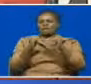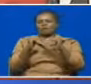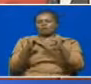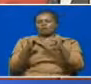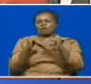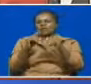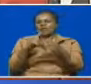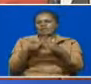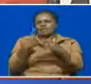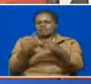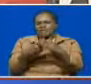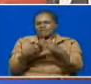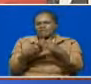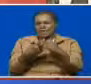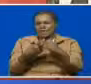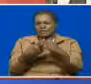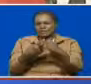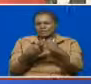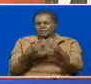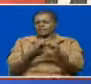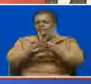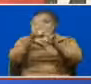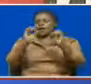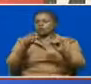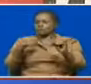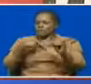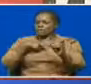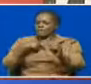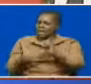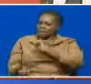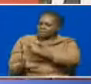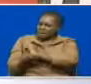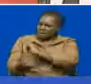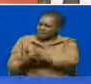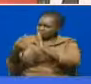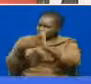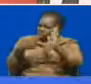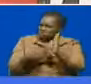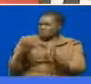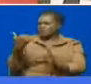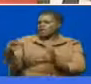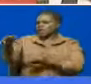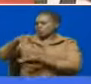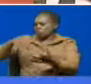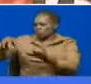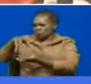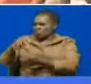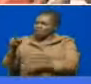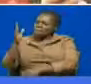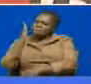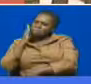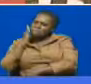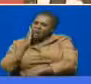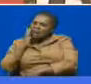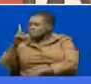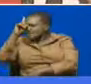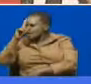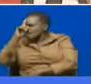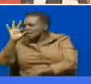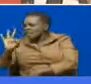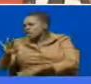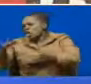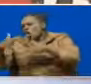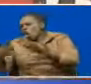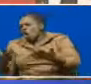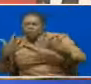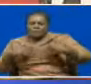then, the lines are very blurred. So when I give an instruction, just a general checkout, the child will get confused to, is this mom, is mom being serious or is she just